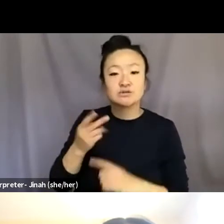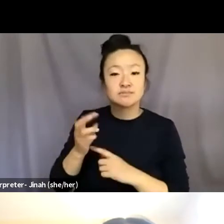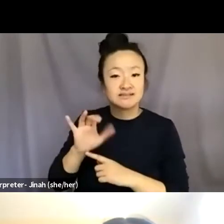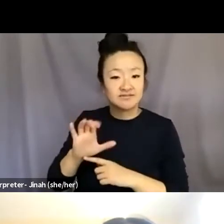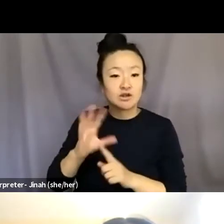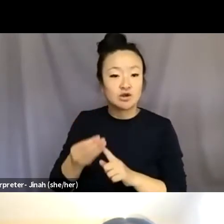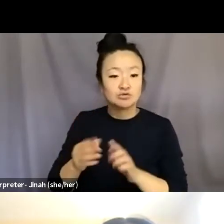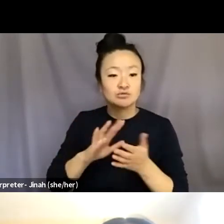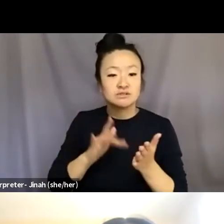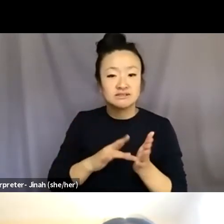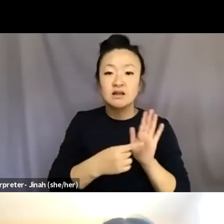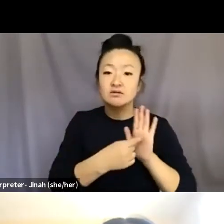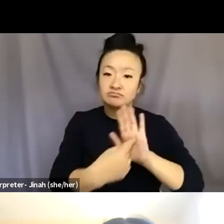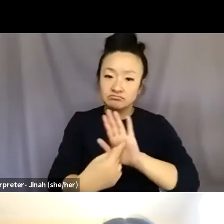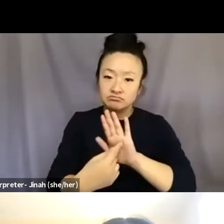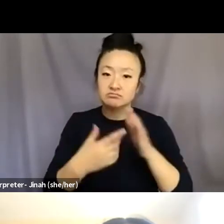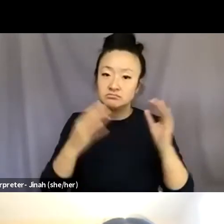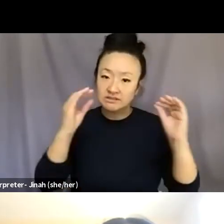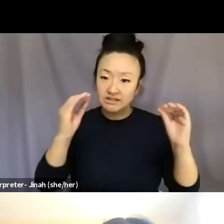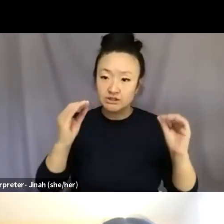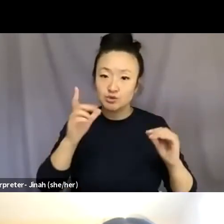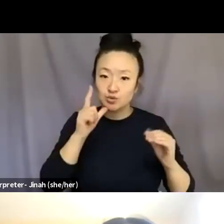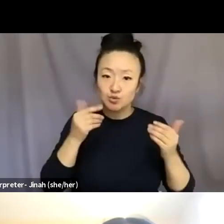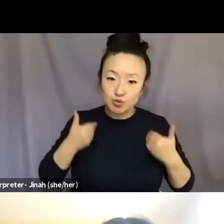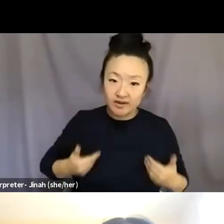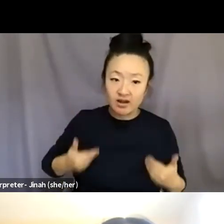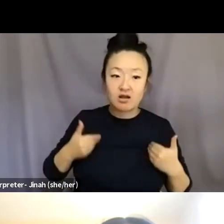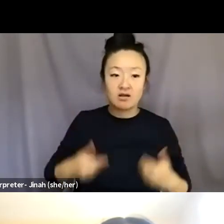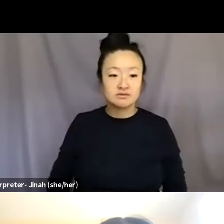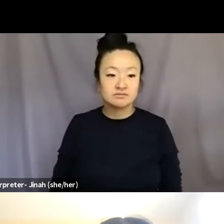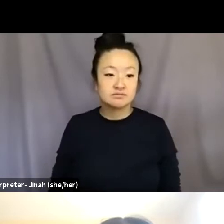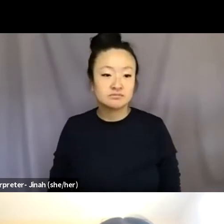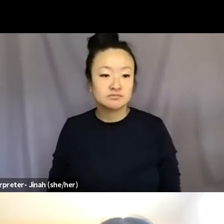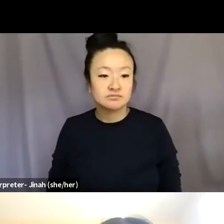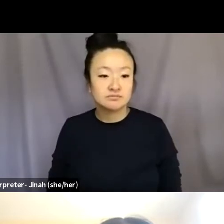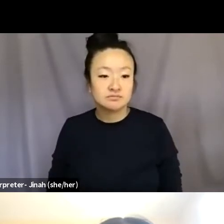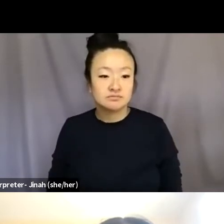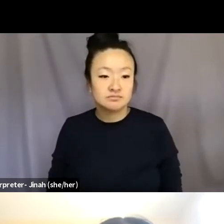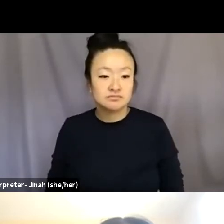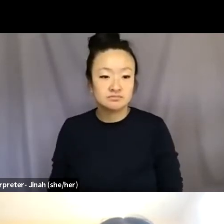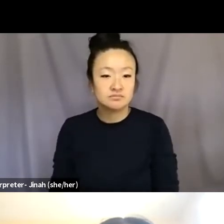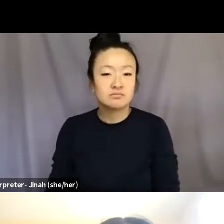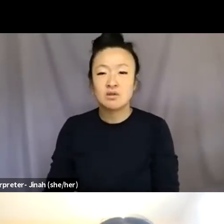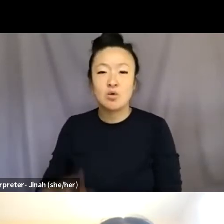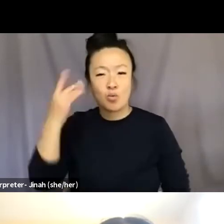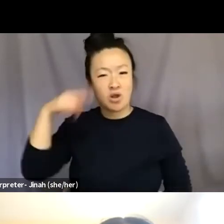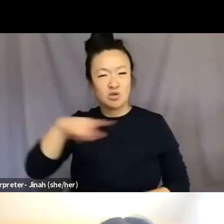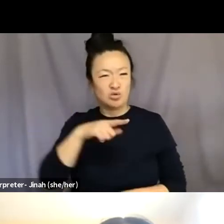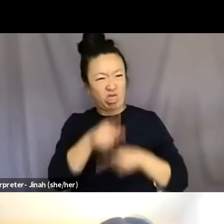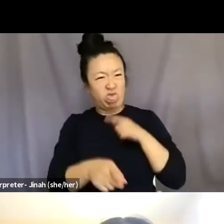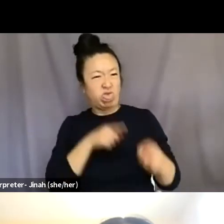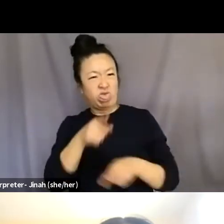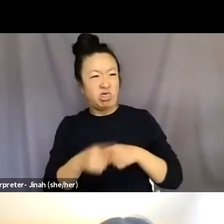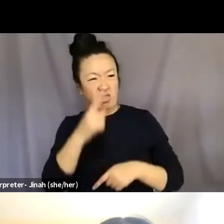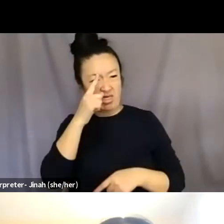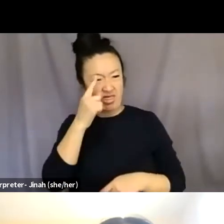people about who we really are. And, you know, why would you think negative of us when we are this?